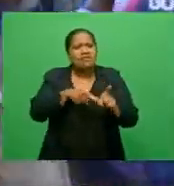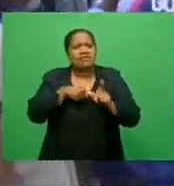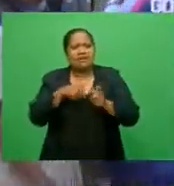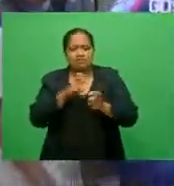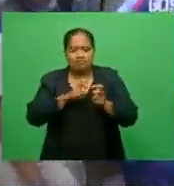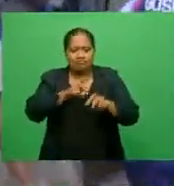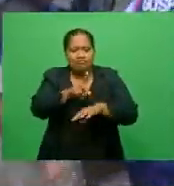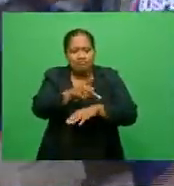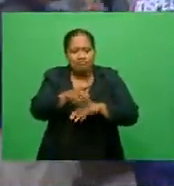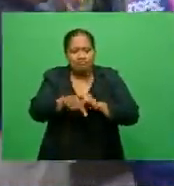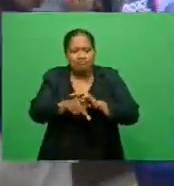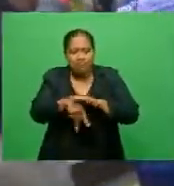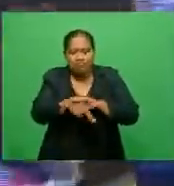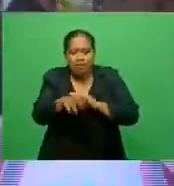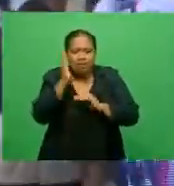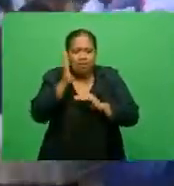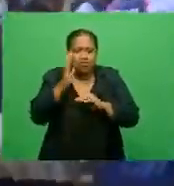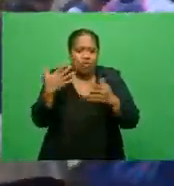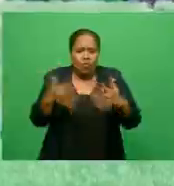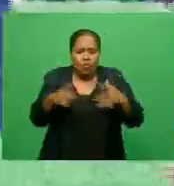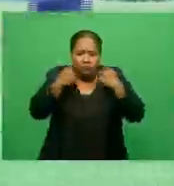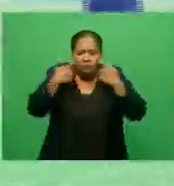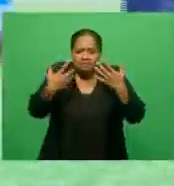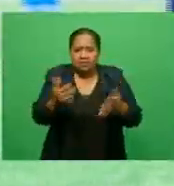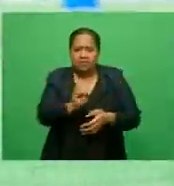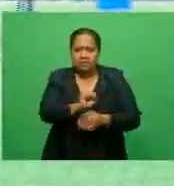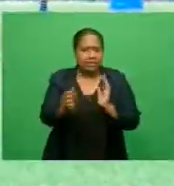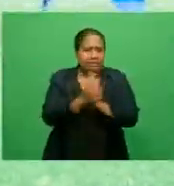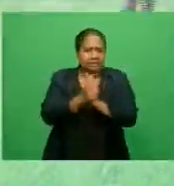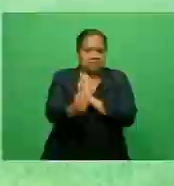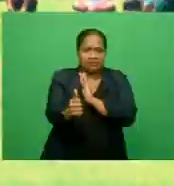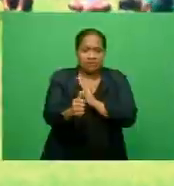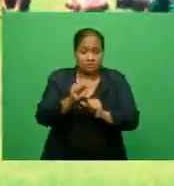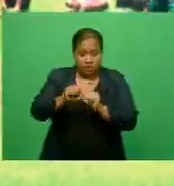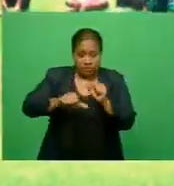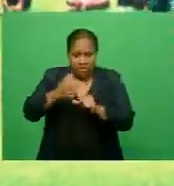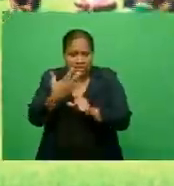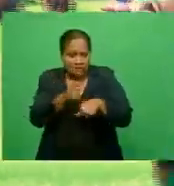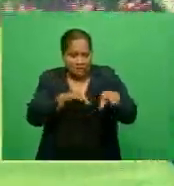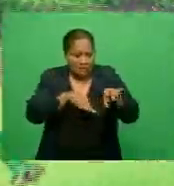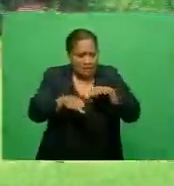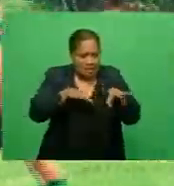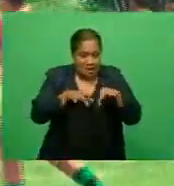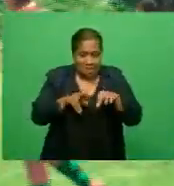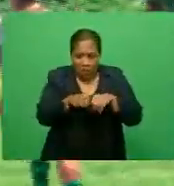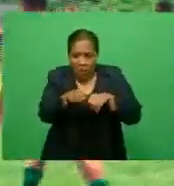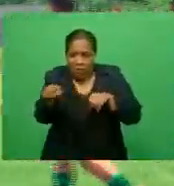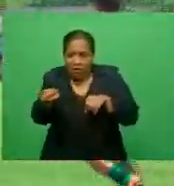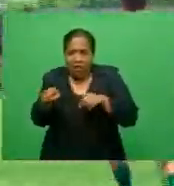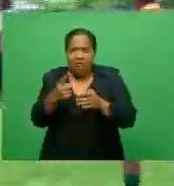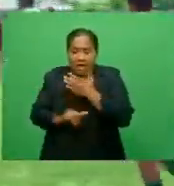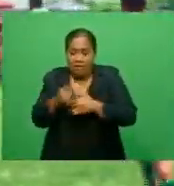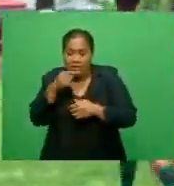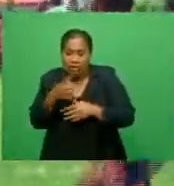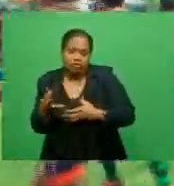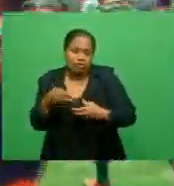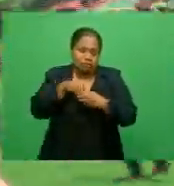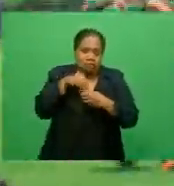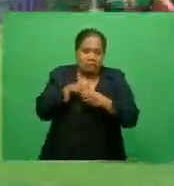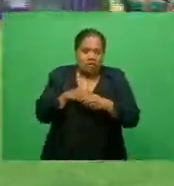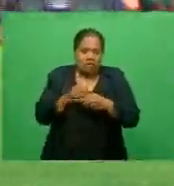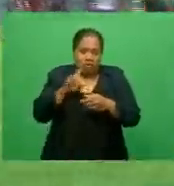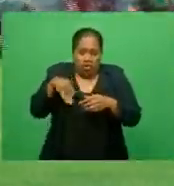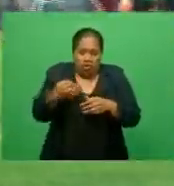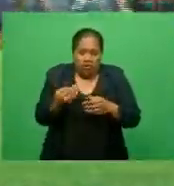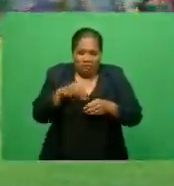their talent. He says the association have plans in the pipeline to keep these players engaged in the sport and hone